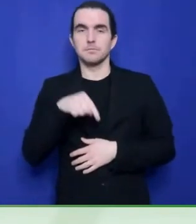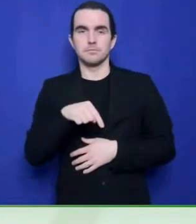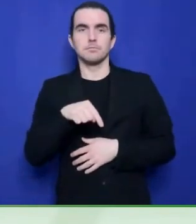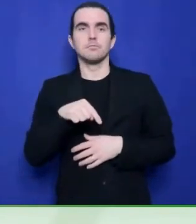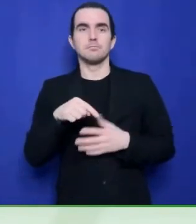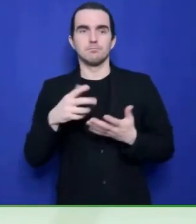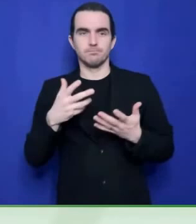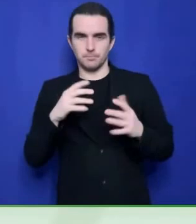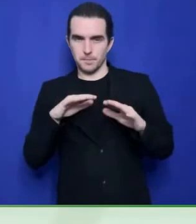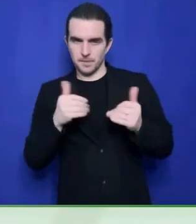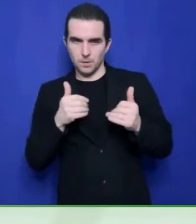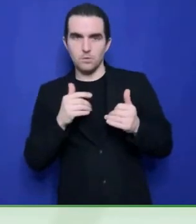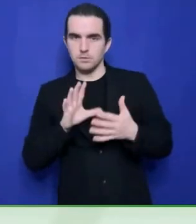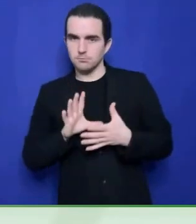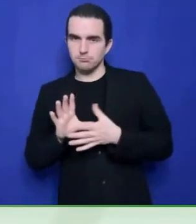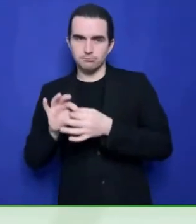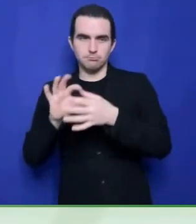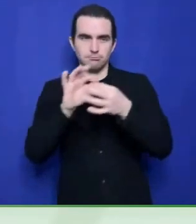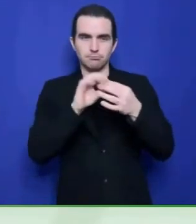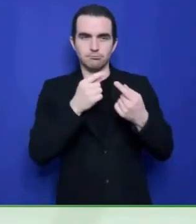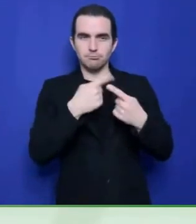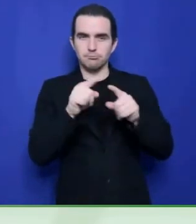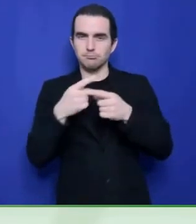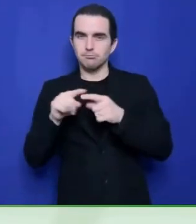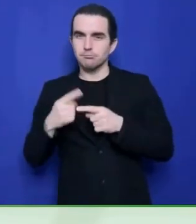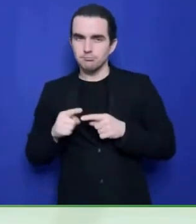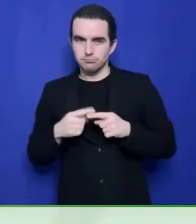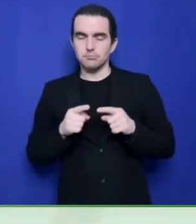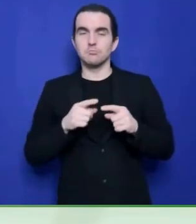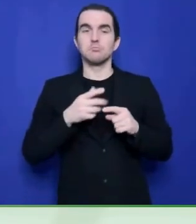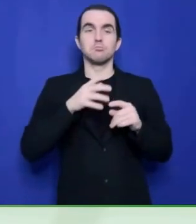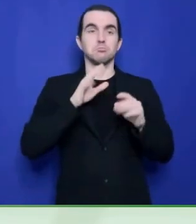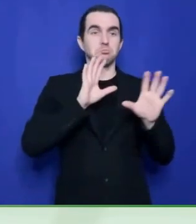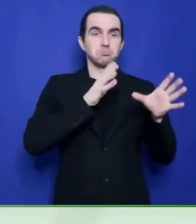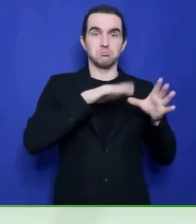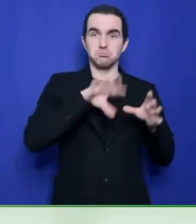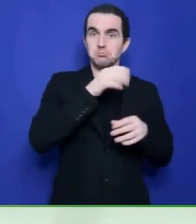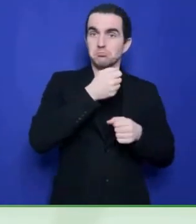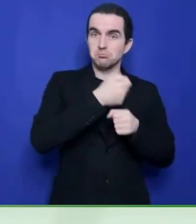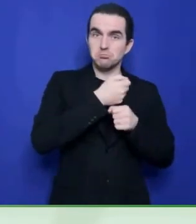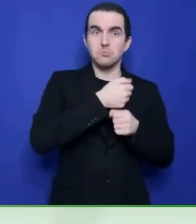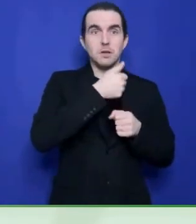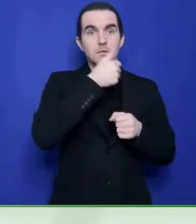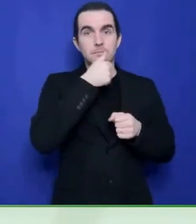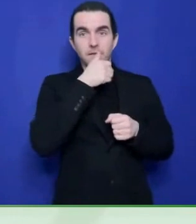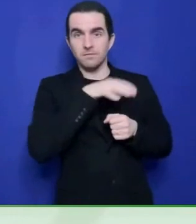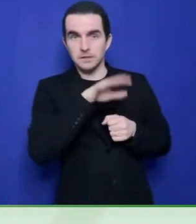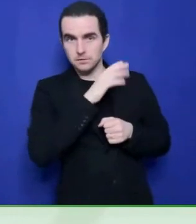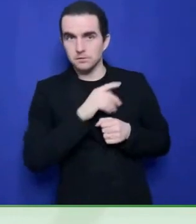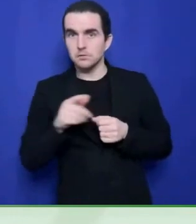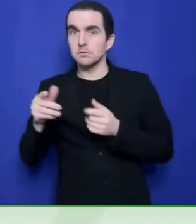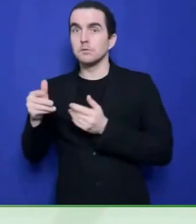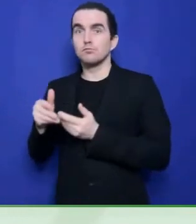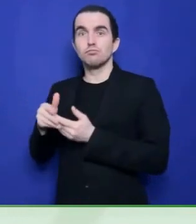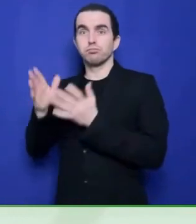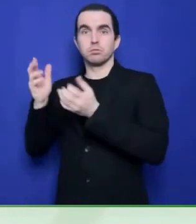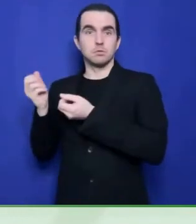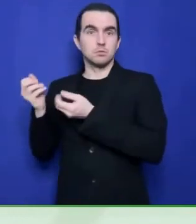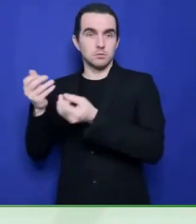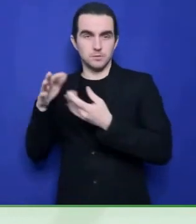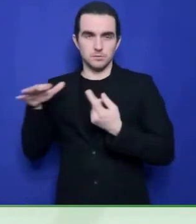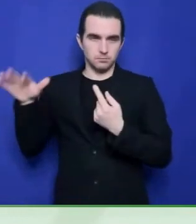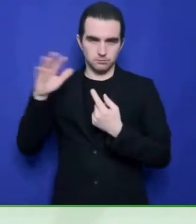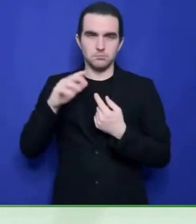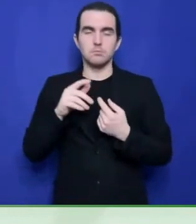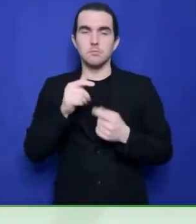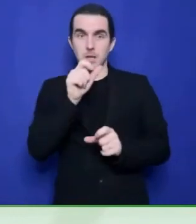beginning to the end. Persons with disabilities and hackathon participants have been involved in